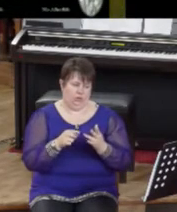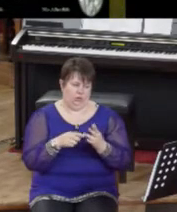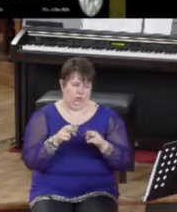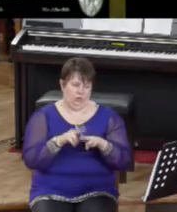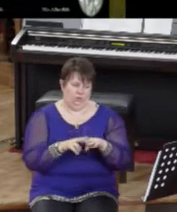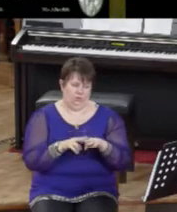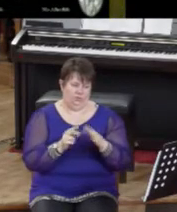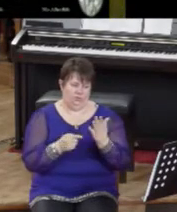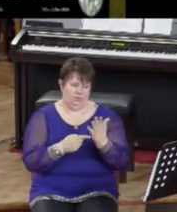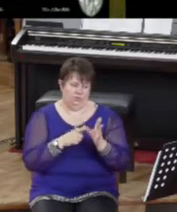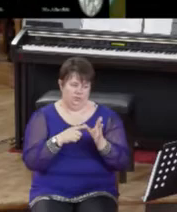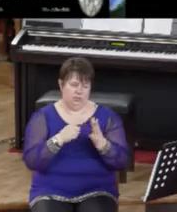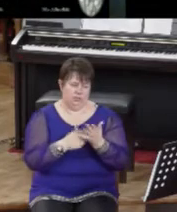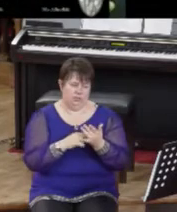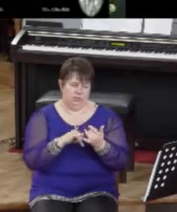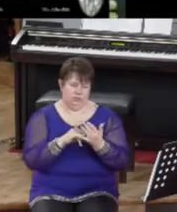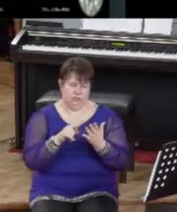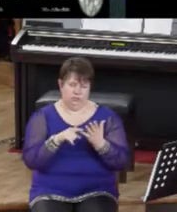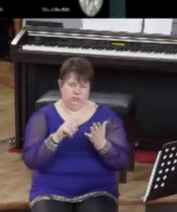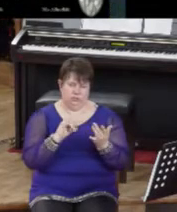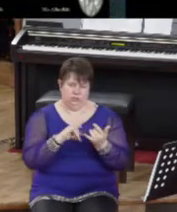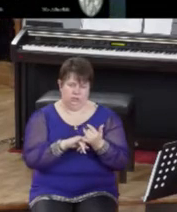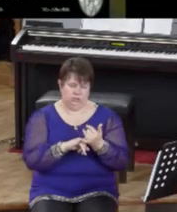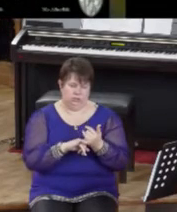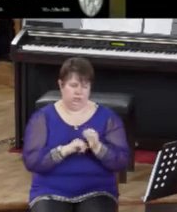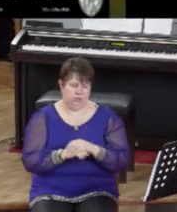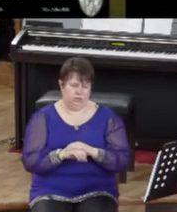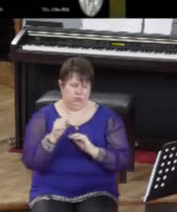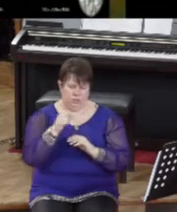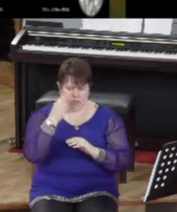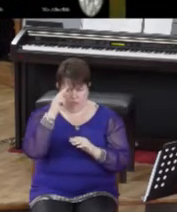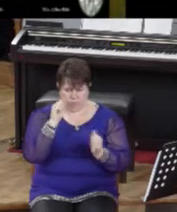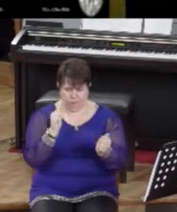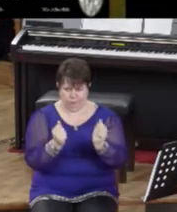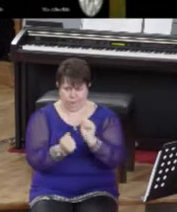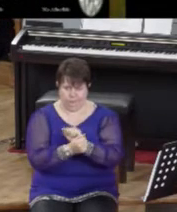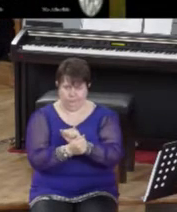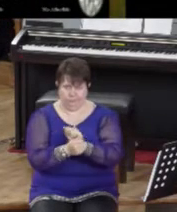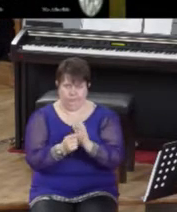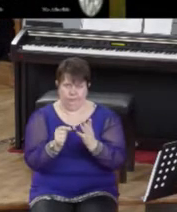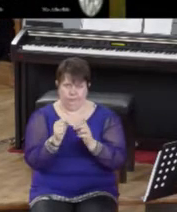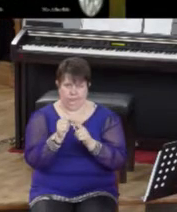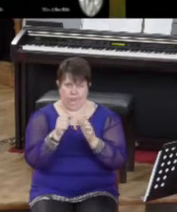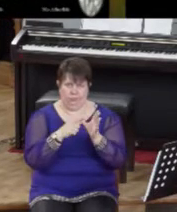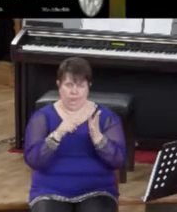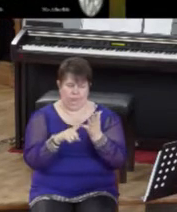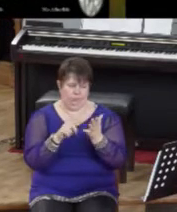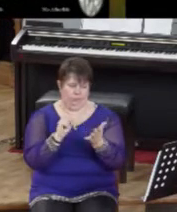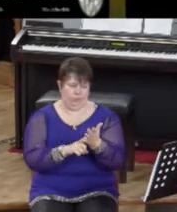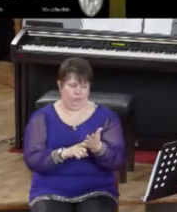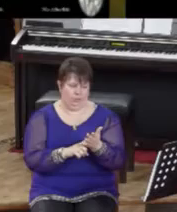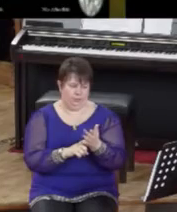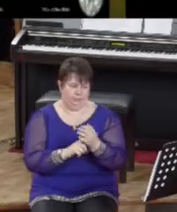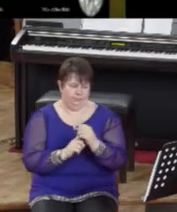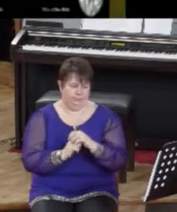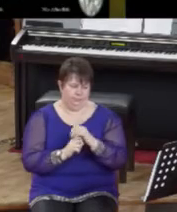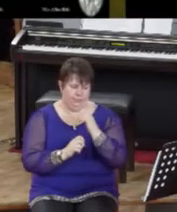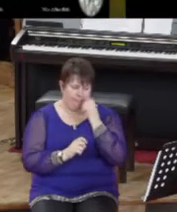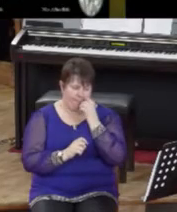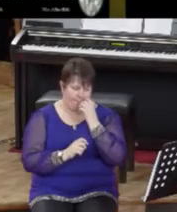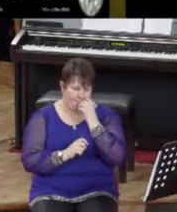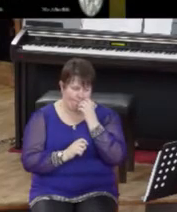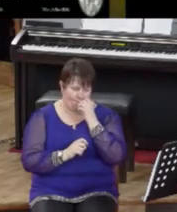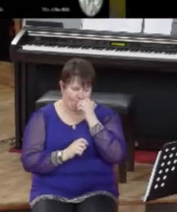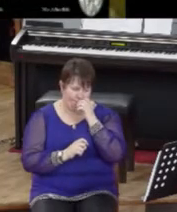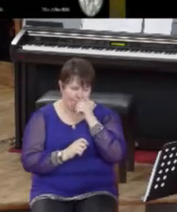place when he had met the risen Lord Jesus Christ on the road to Damascus, Paul sets